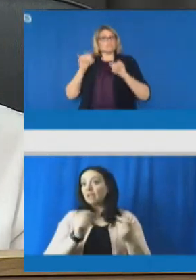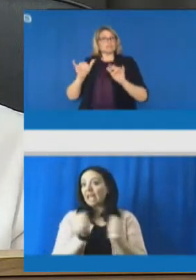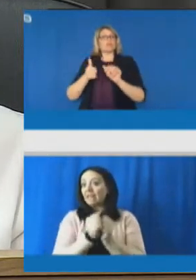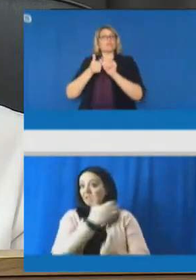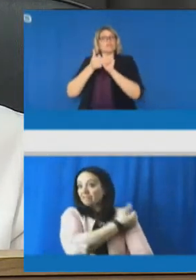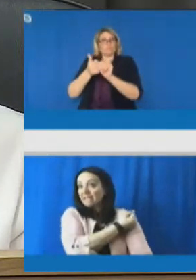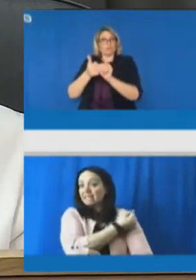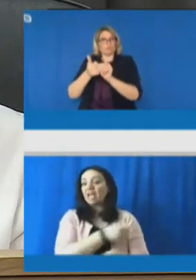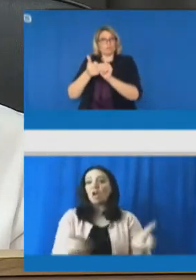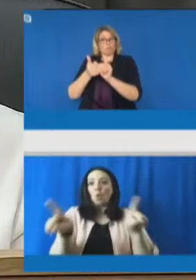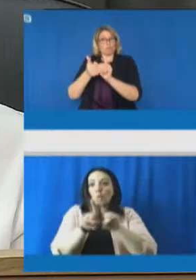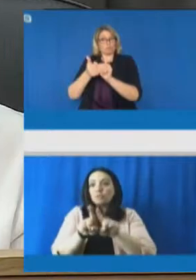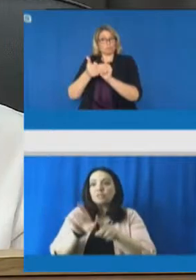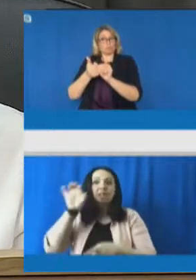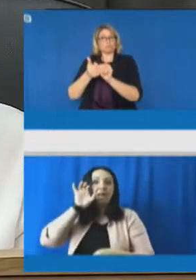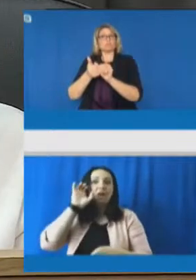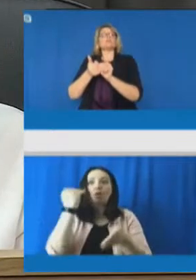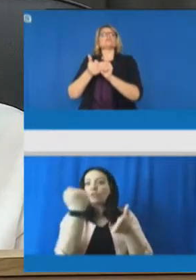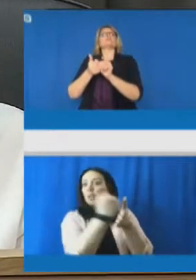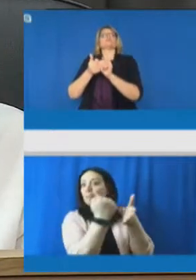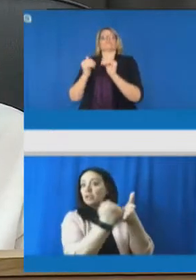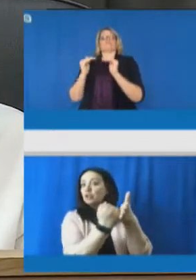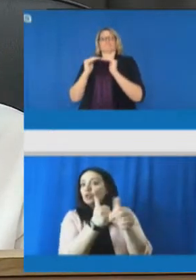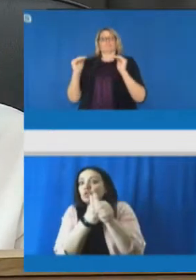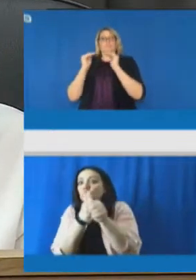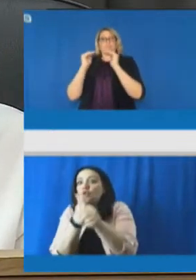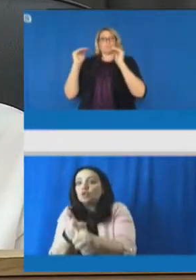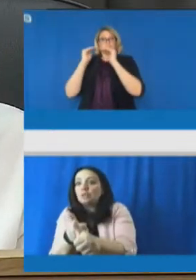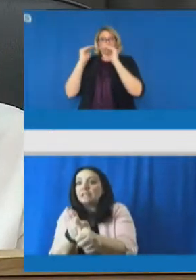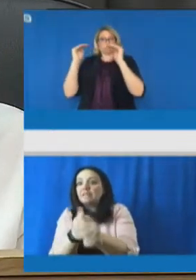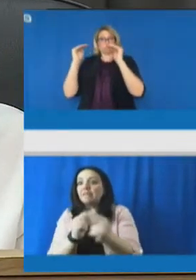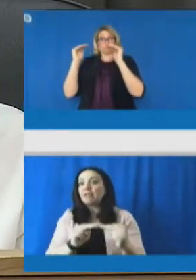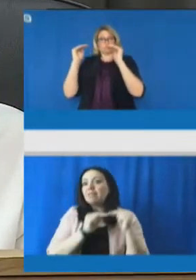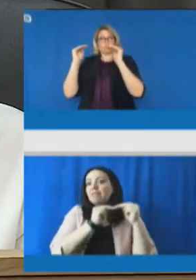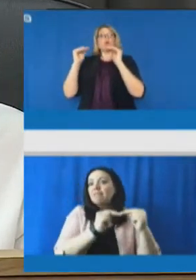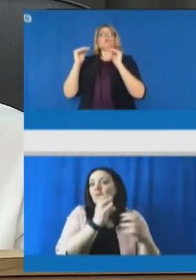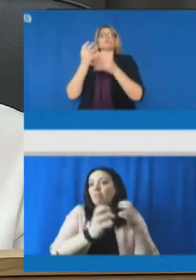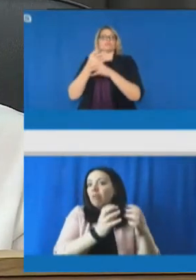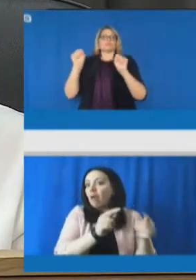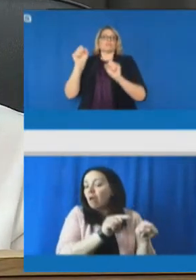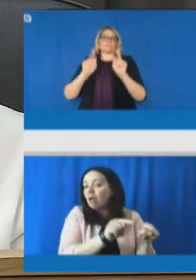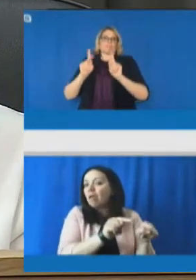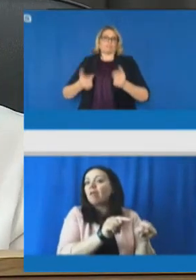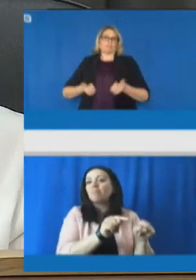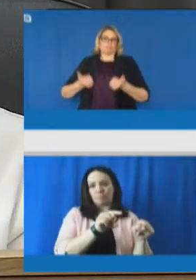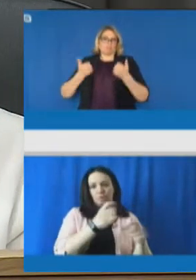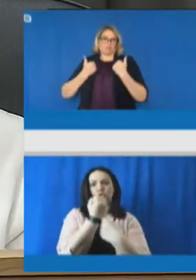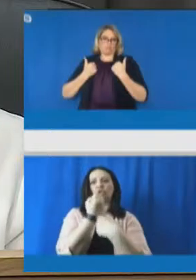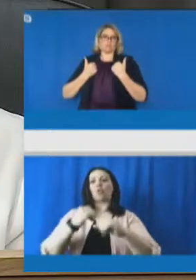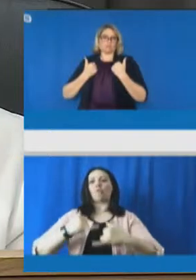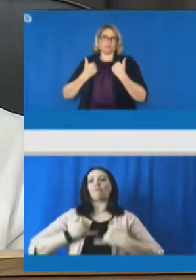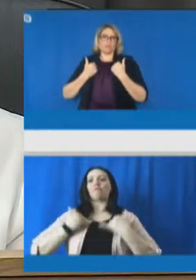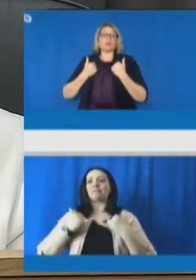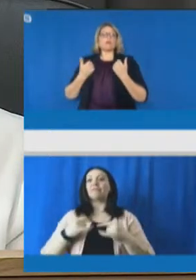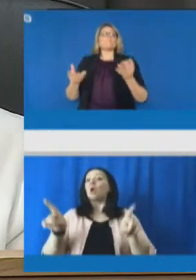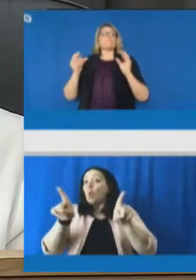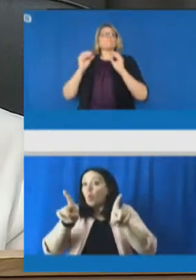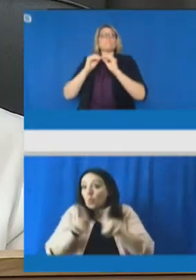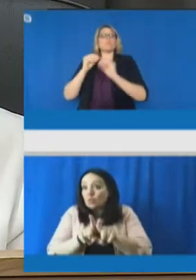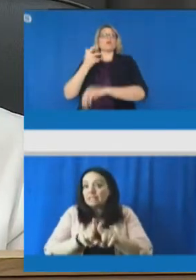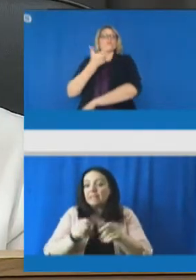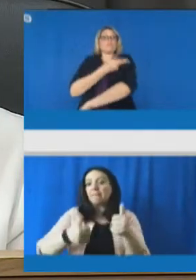improve protection for every New Brunswicker. We are taking this approach based on Health Canada's approval of